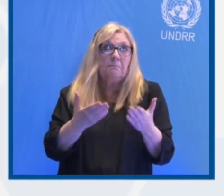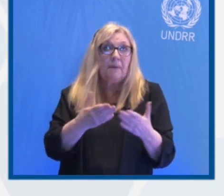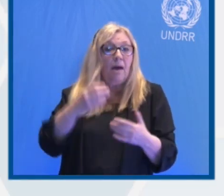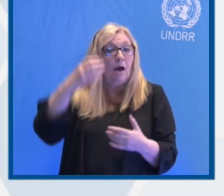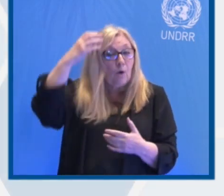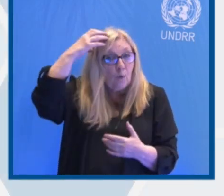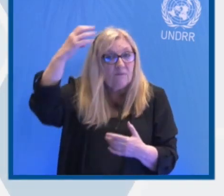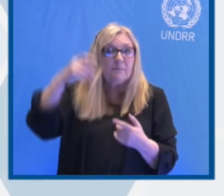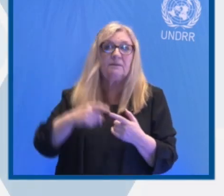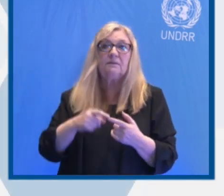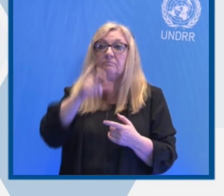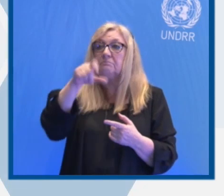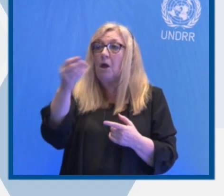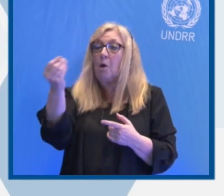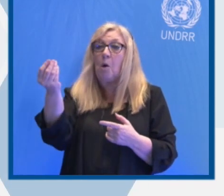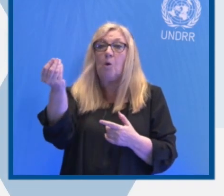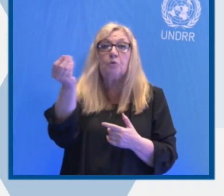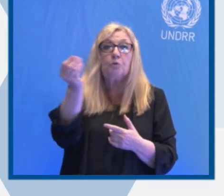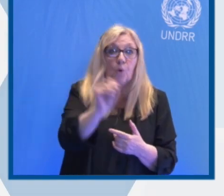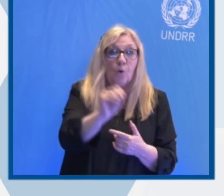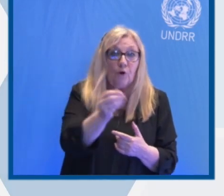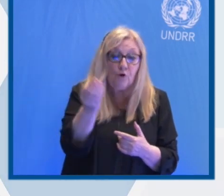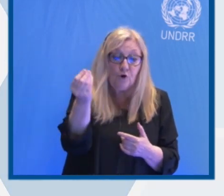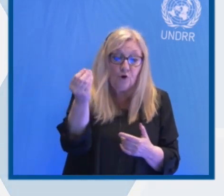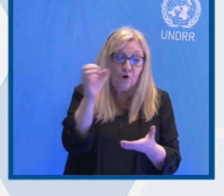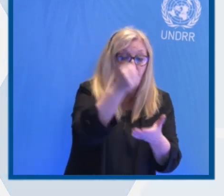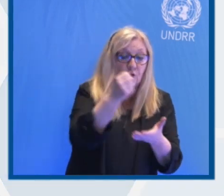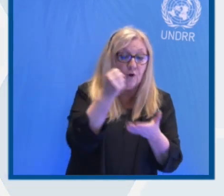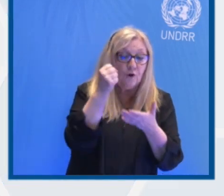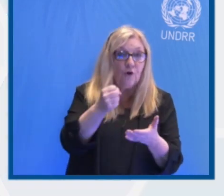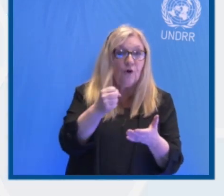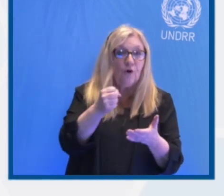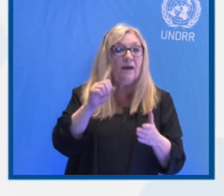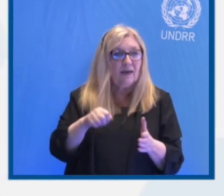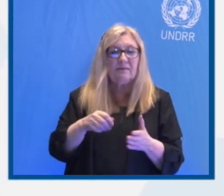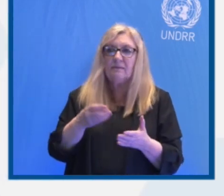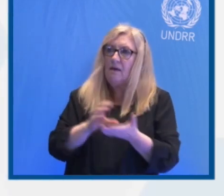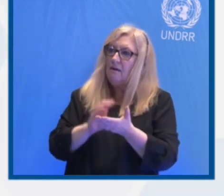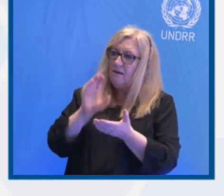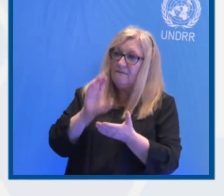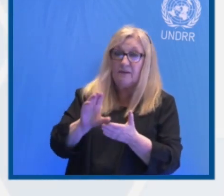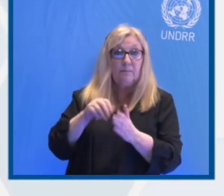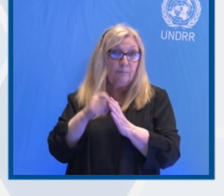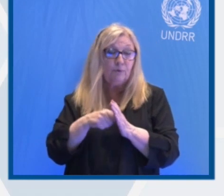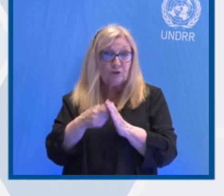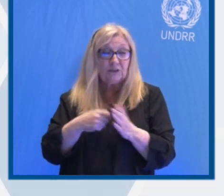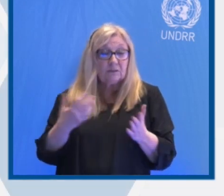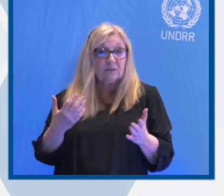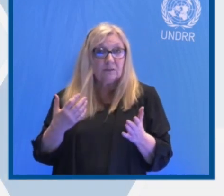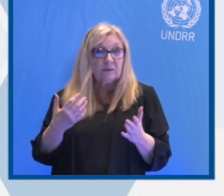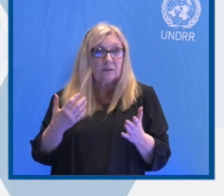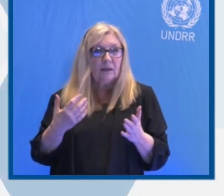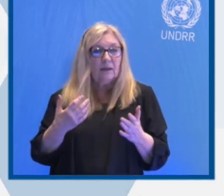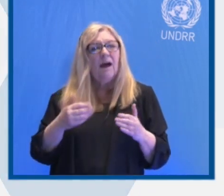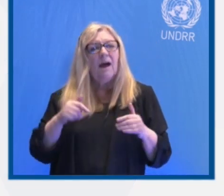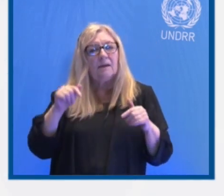donors fund part of the risk of these projects, at least in the early